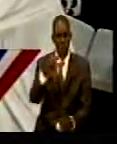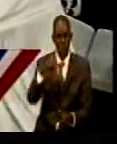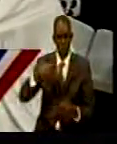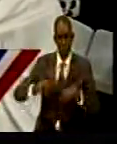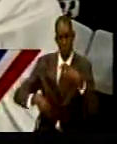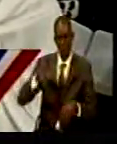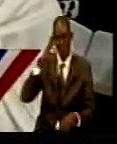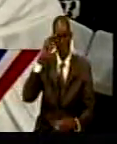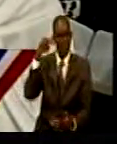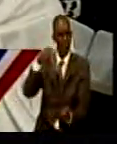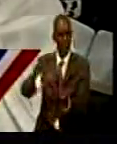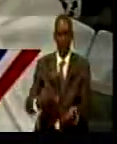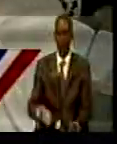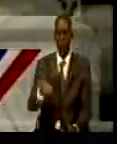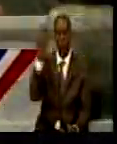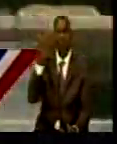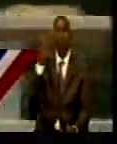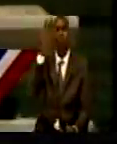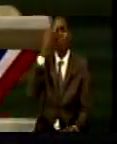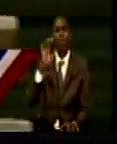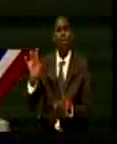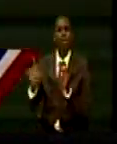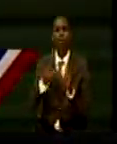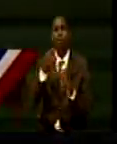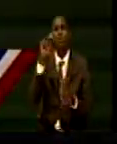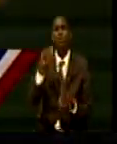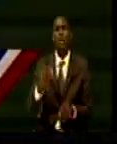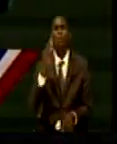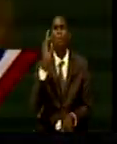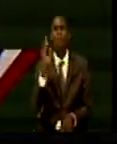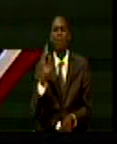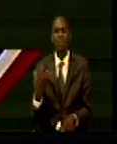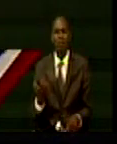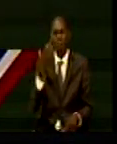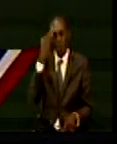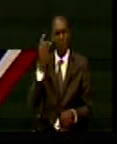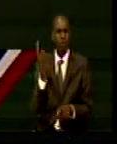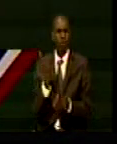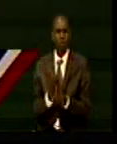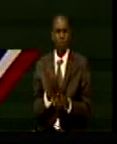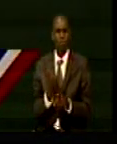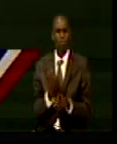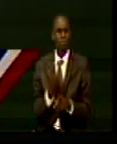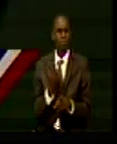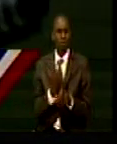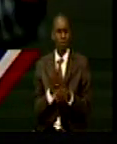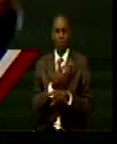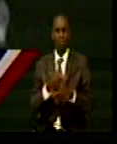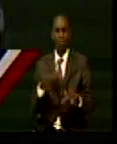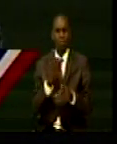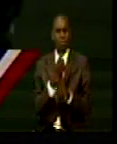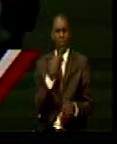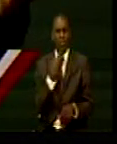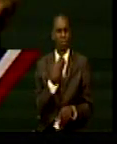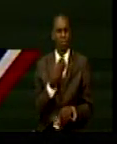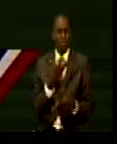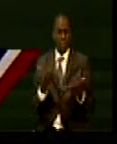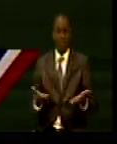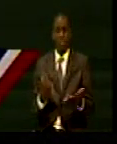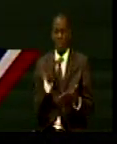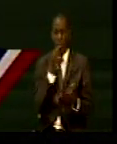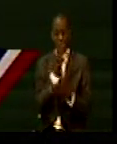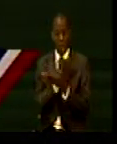have to preach the gospel? Why don't we just say, here is divine solution. And then without